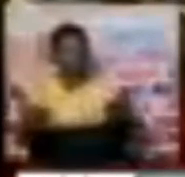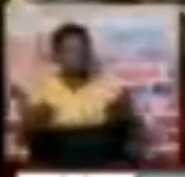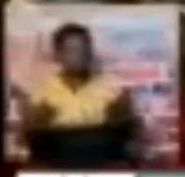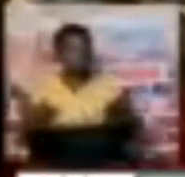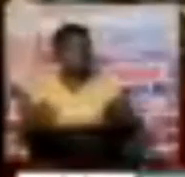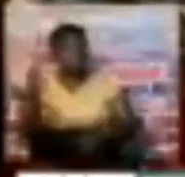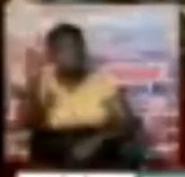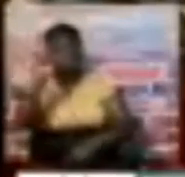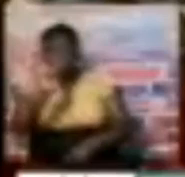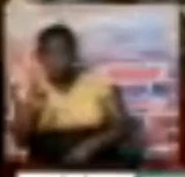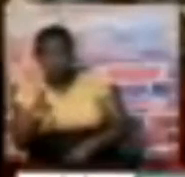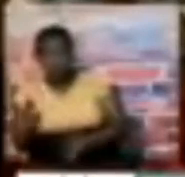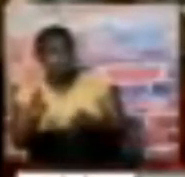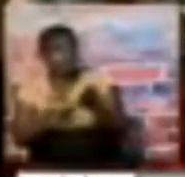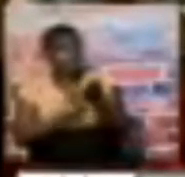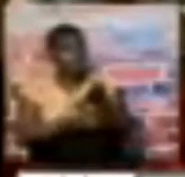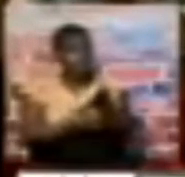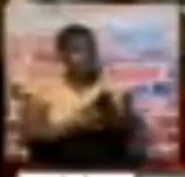would open.